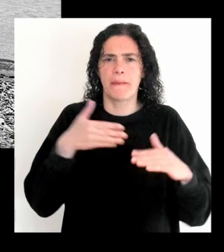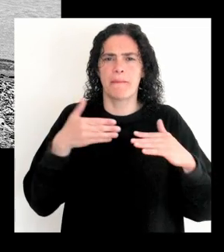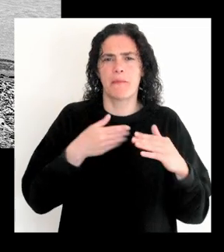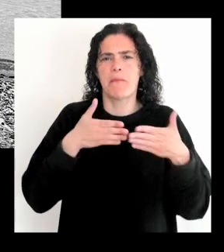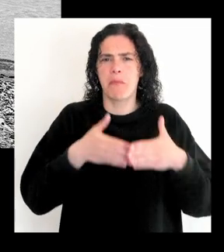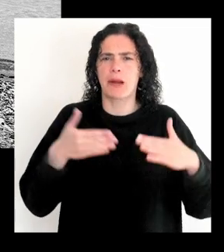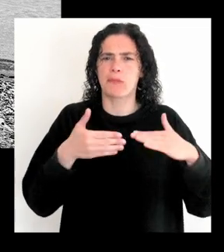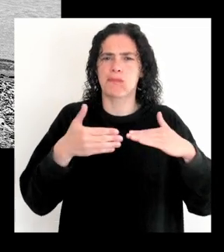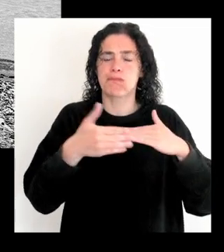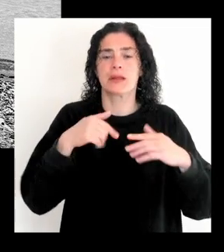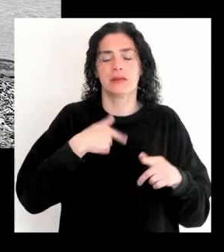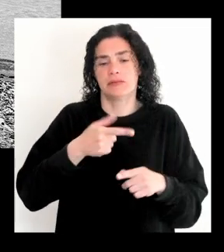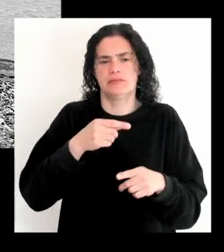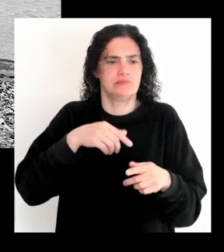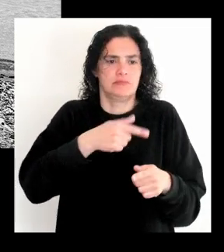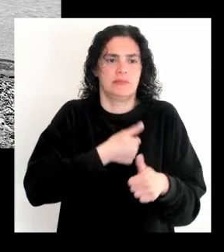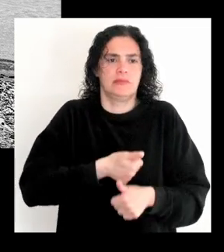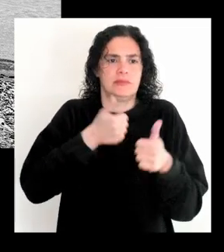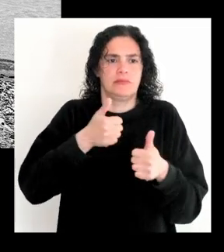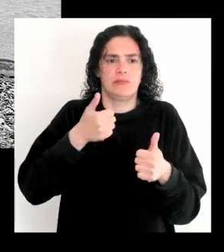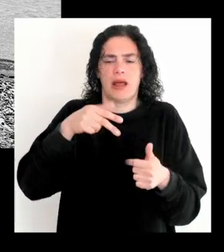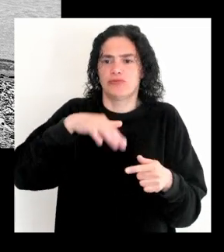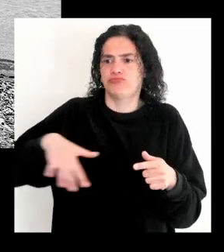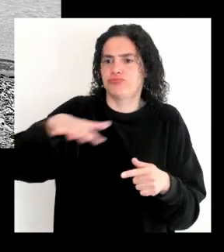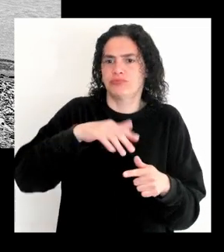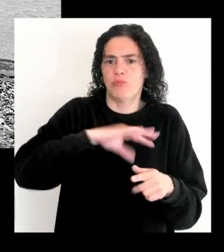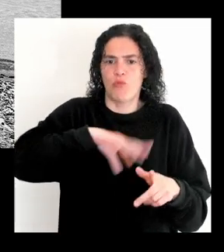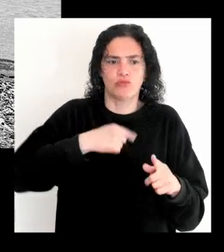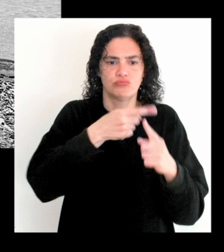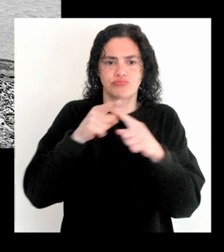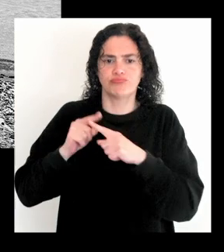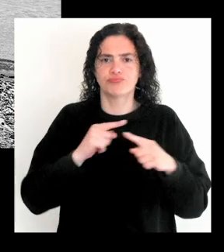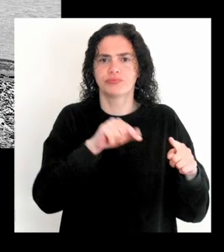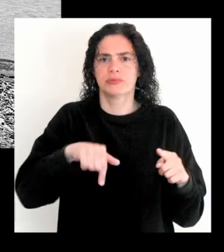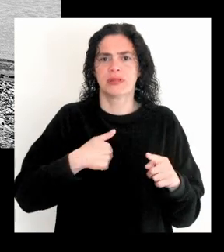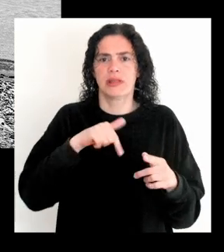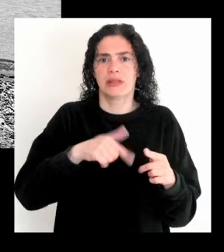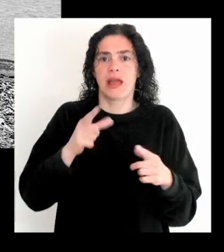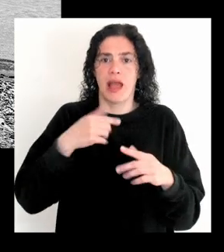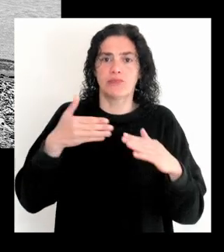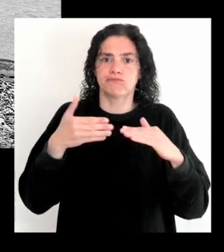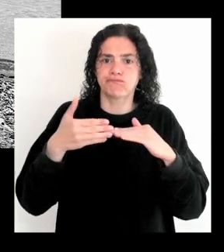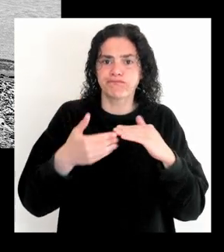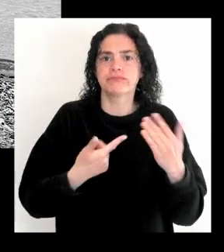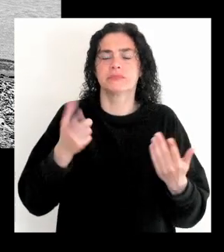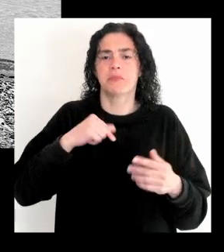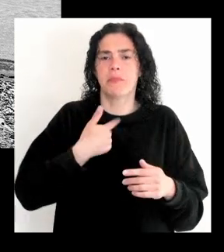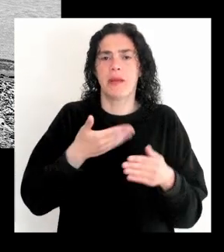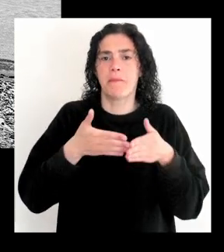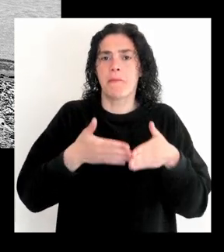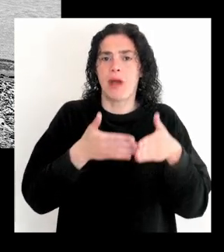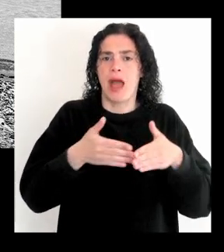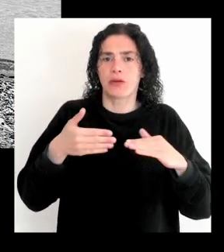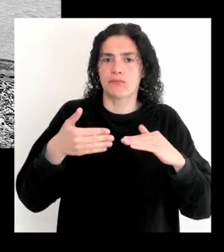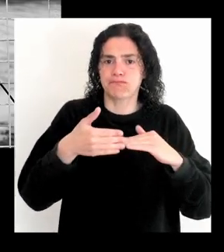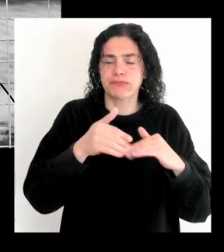of different parts of the world, important harbors of cities that were born out of their harbors and harbor activities,